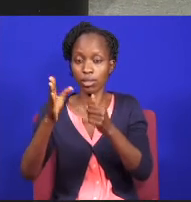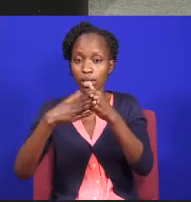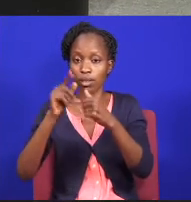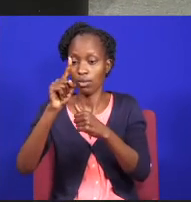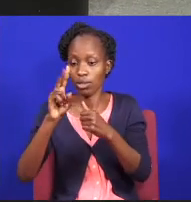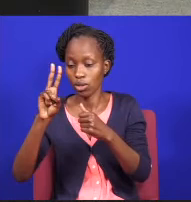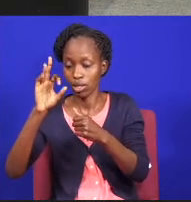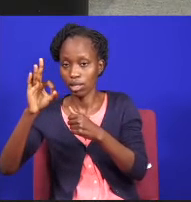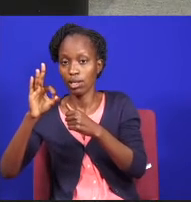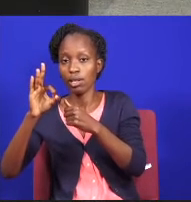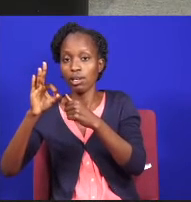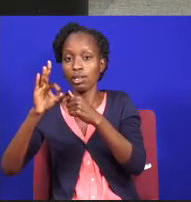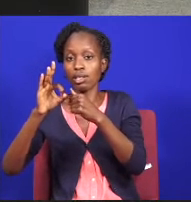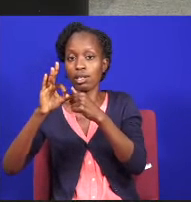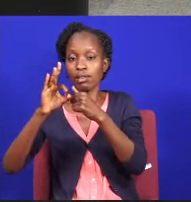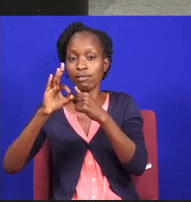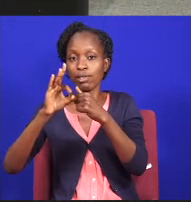9, verse 23. It is from